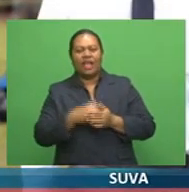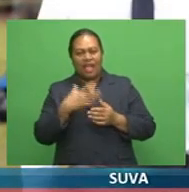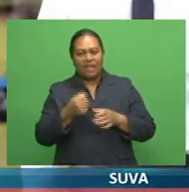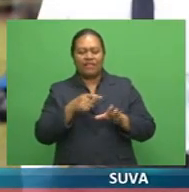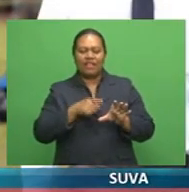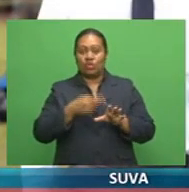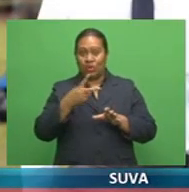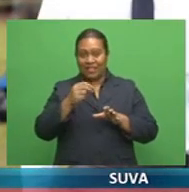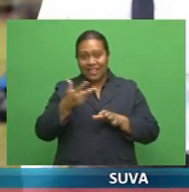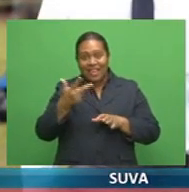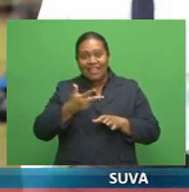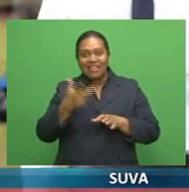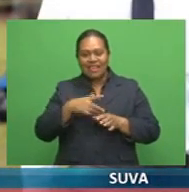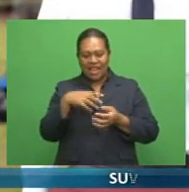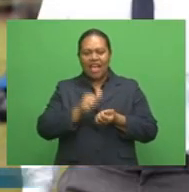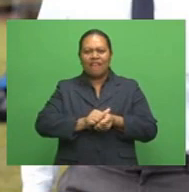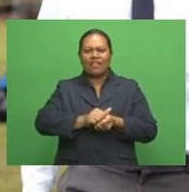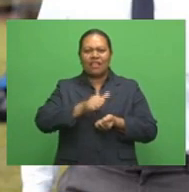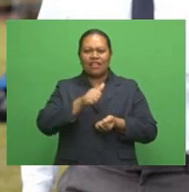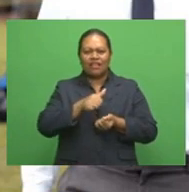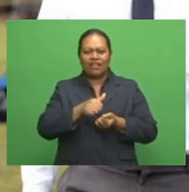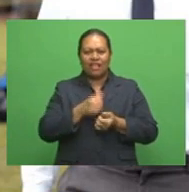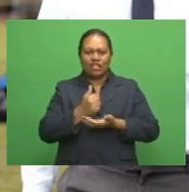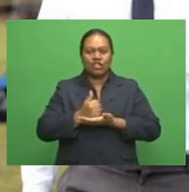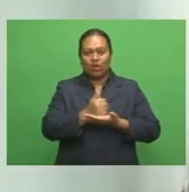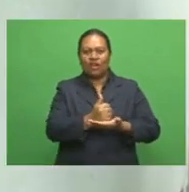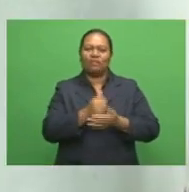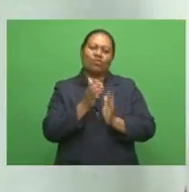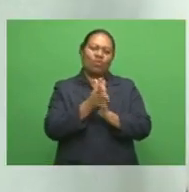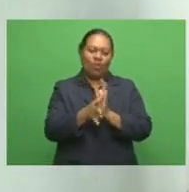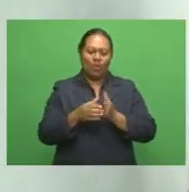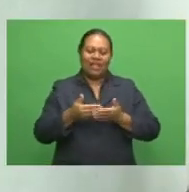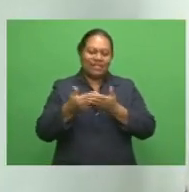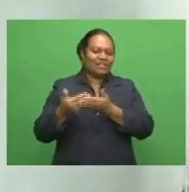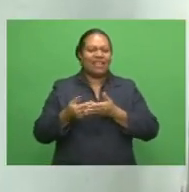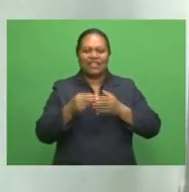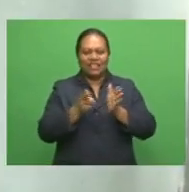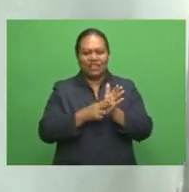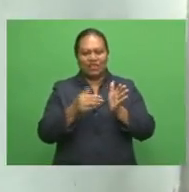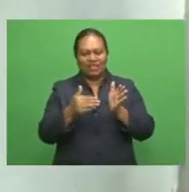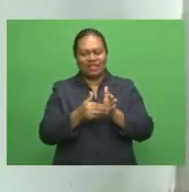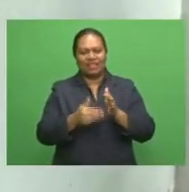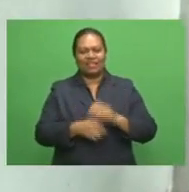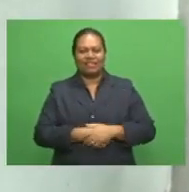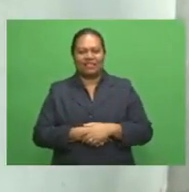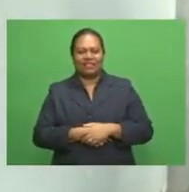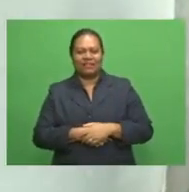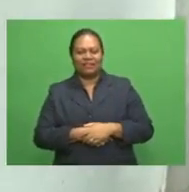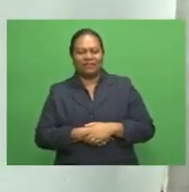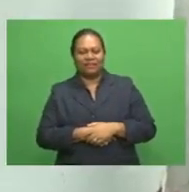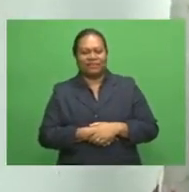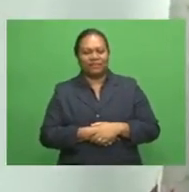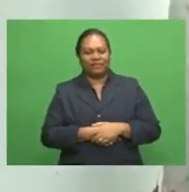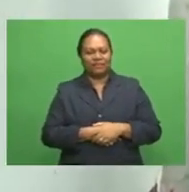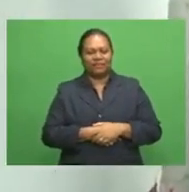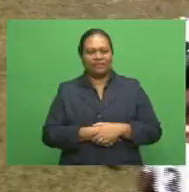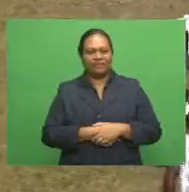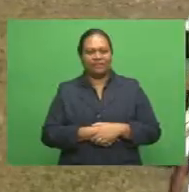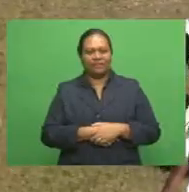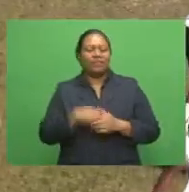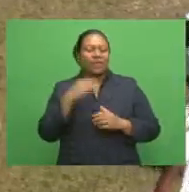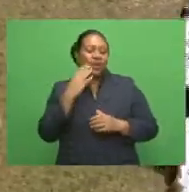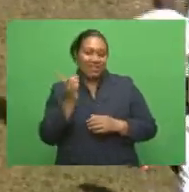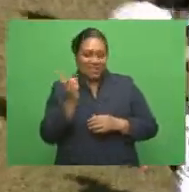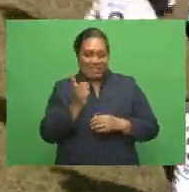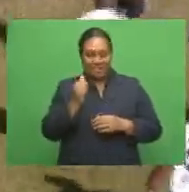in 2018 to play and study in New Zealand, where he featured for Timaru Boys High School First 15. When he